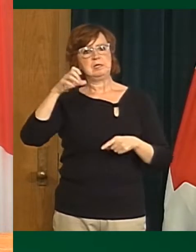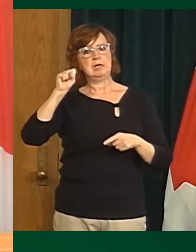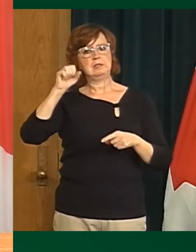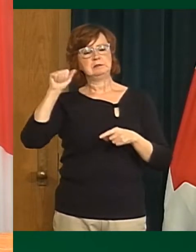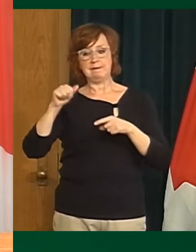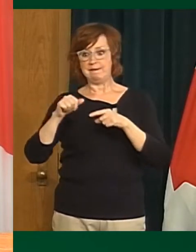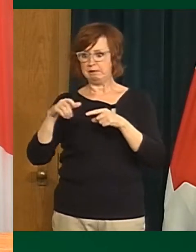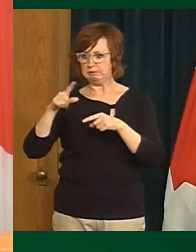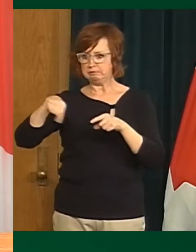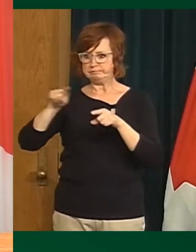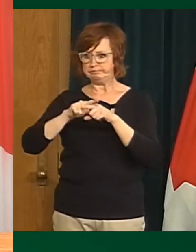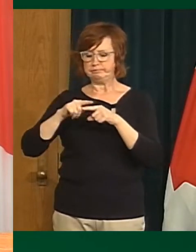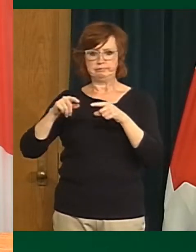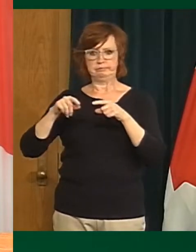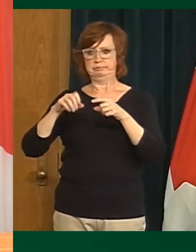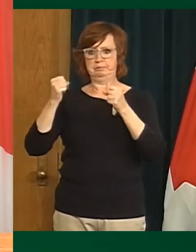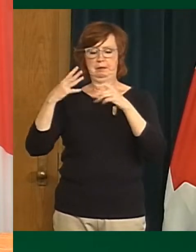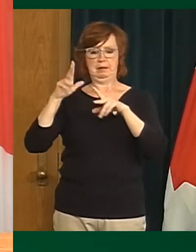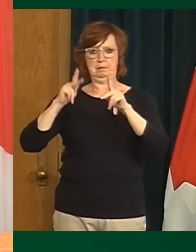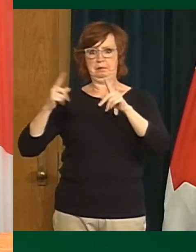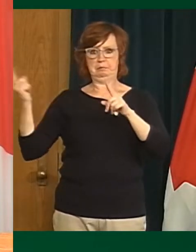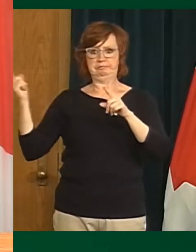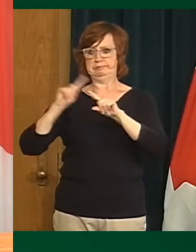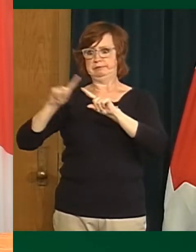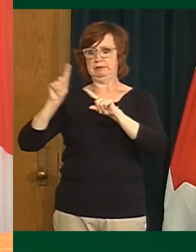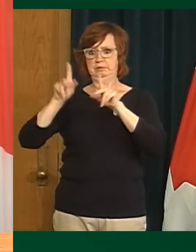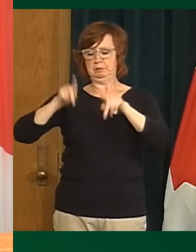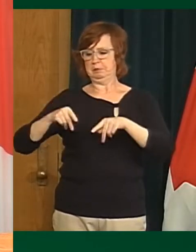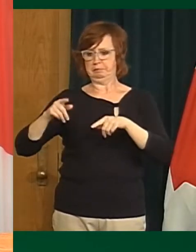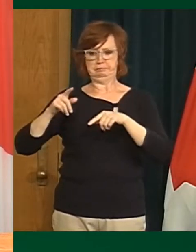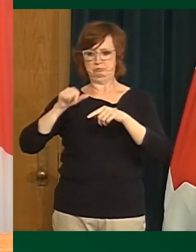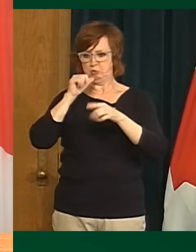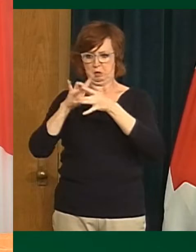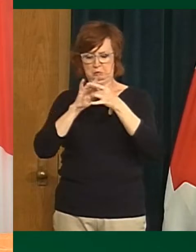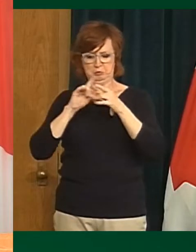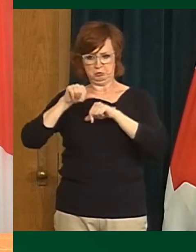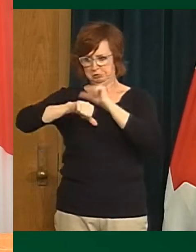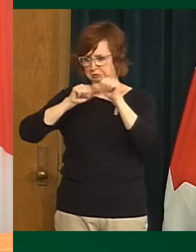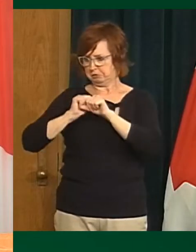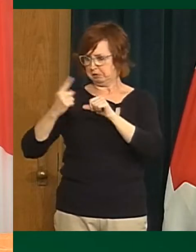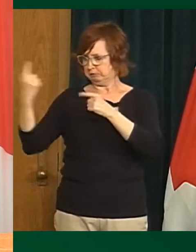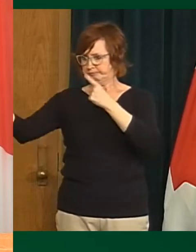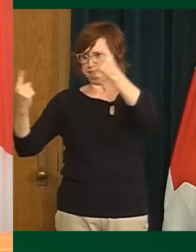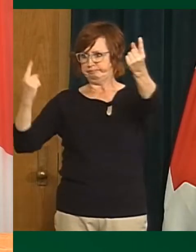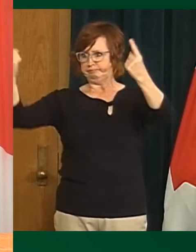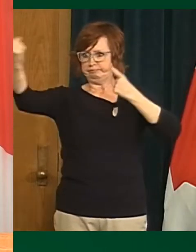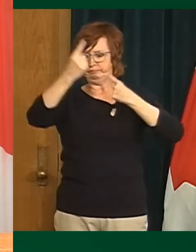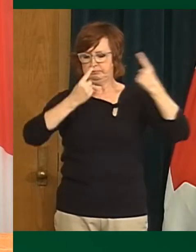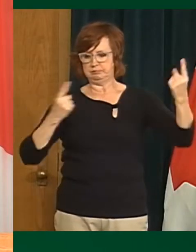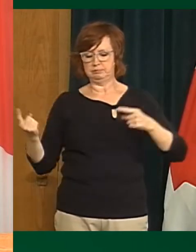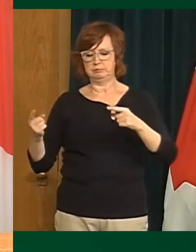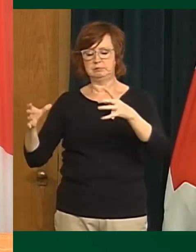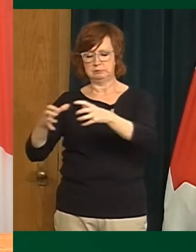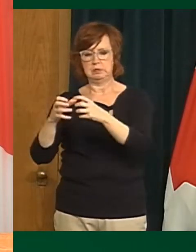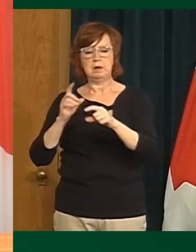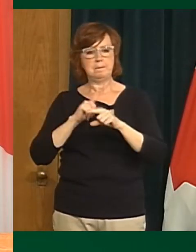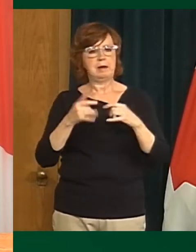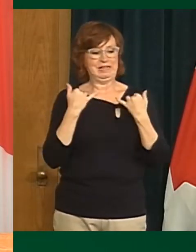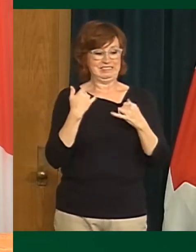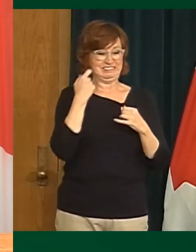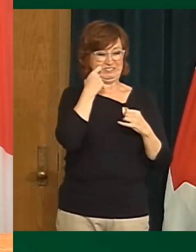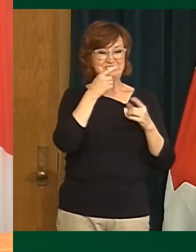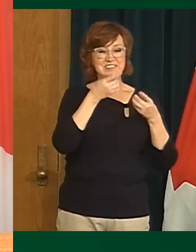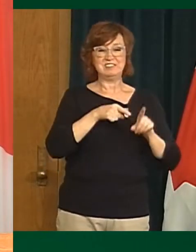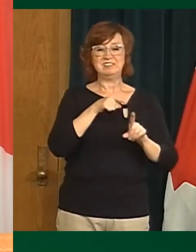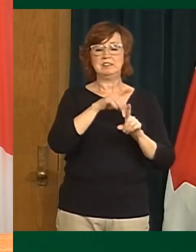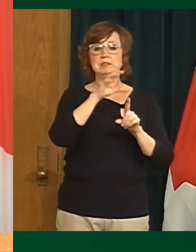indication is that the local medical health officer who's leading the investigation has been able to contact everyone. But having said that, if there's a mass transmission event,